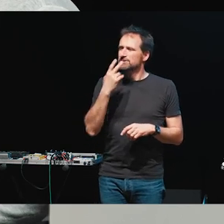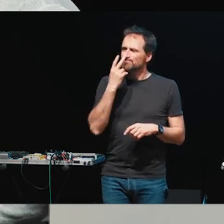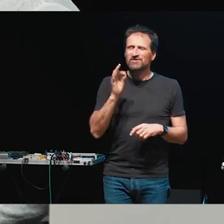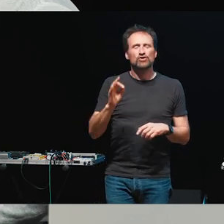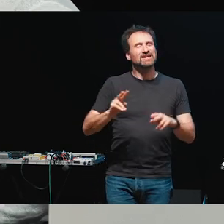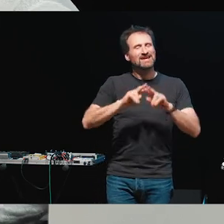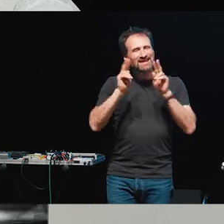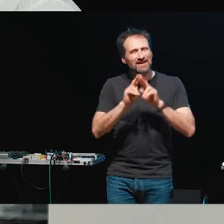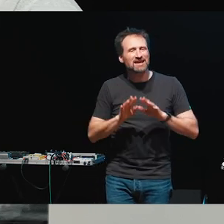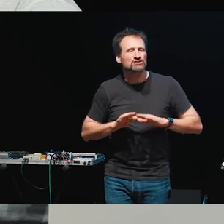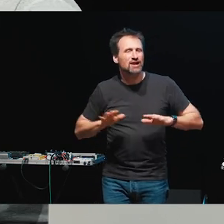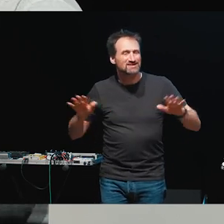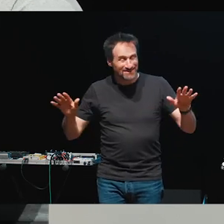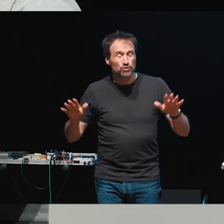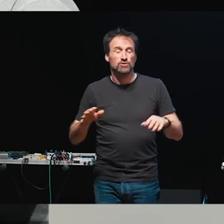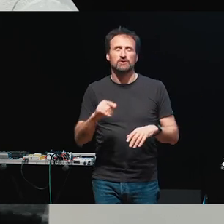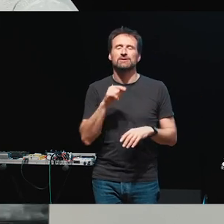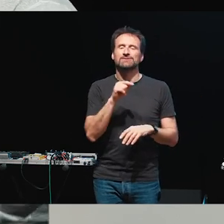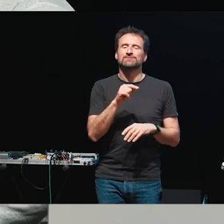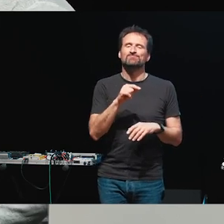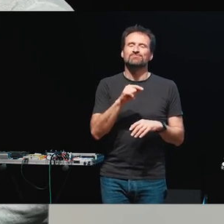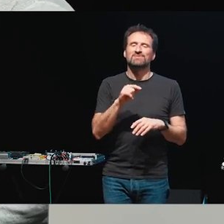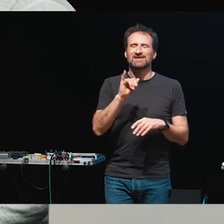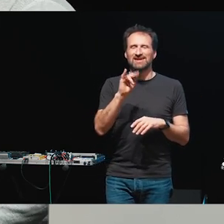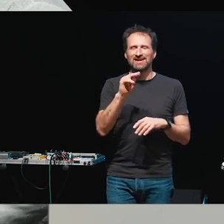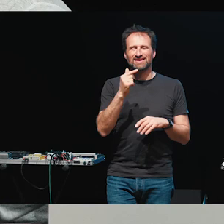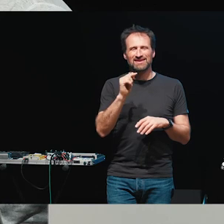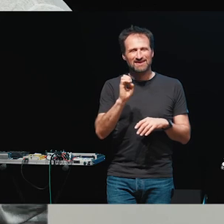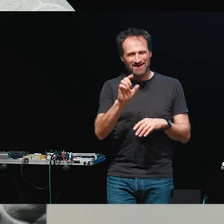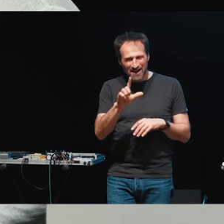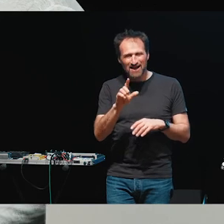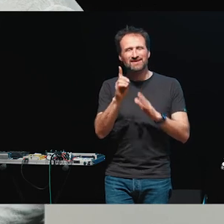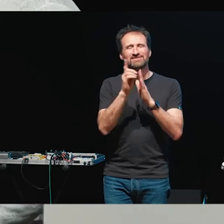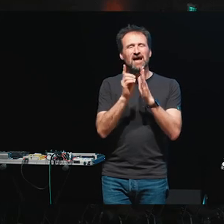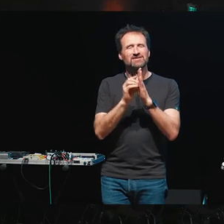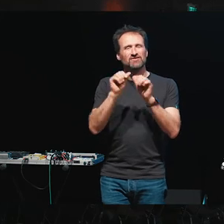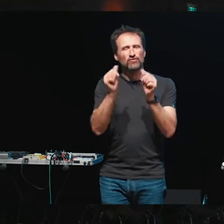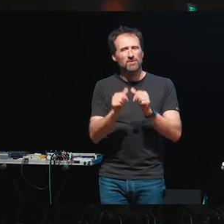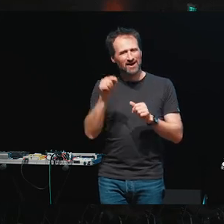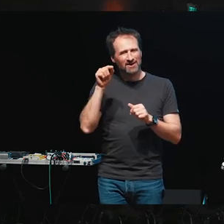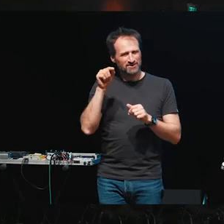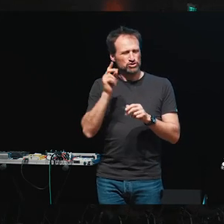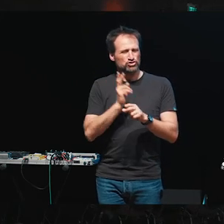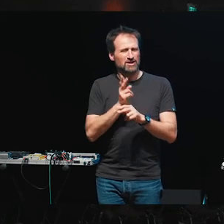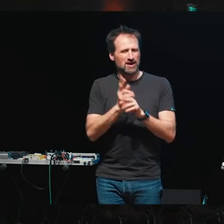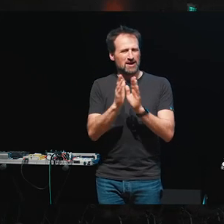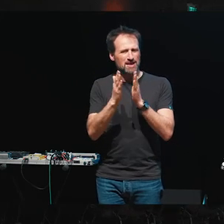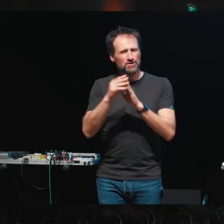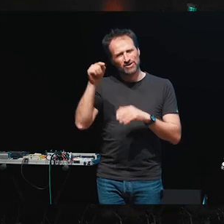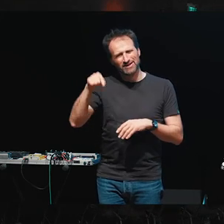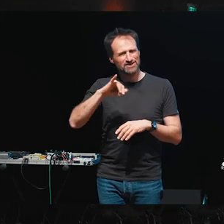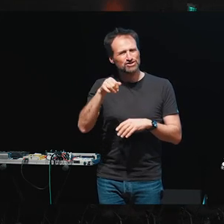internationalization, you have things like the intl.datetime format standard library in JavaScript.